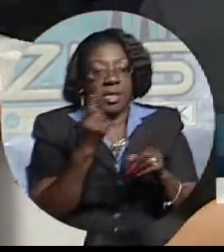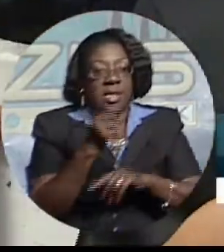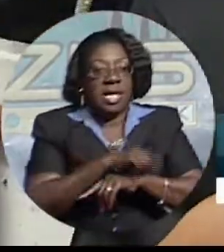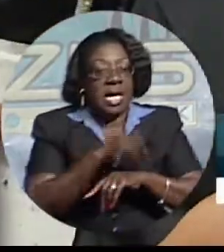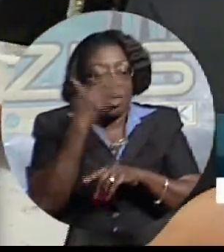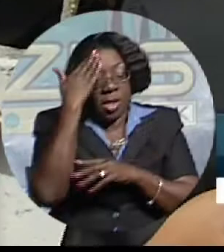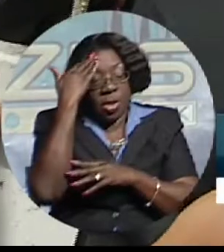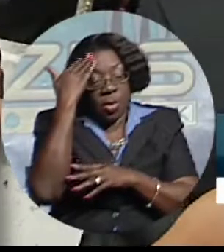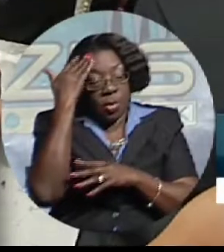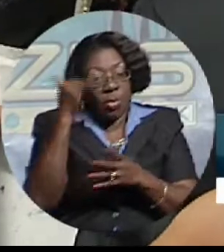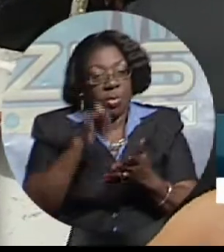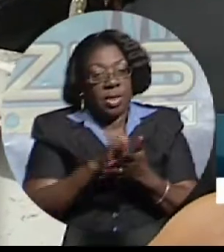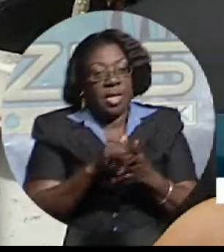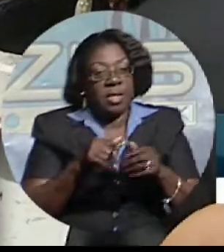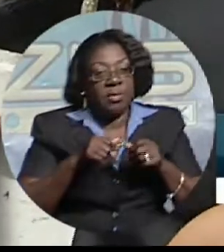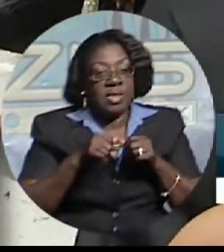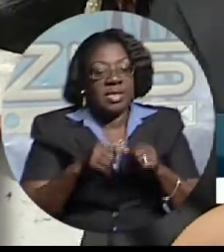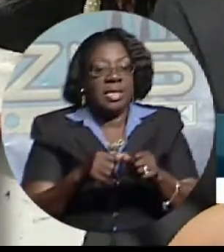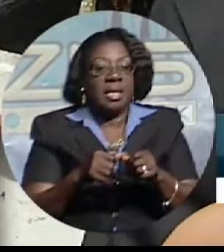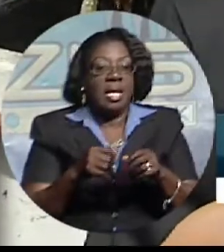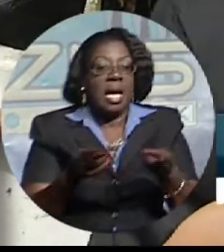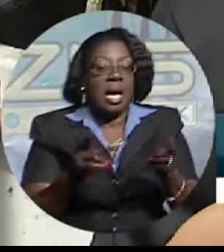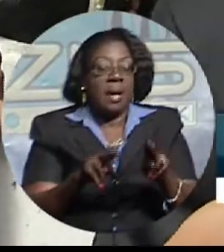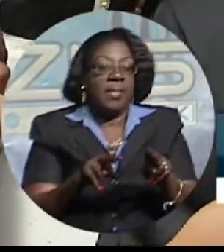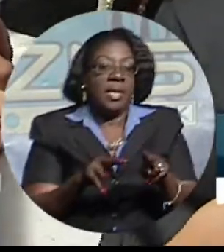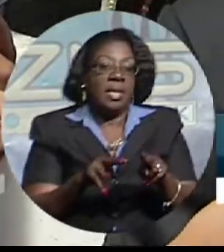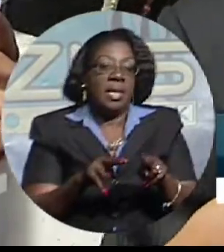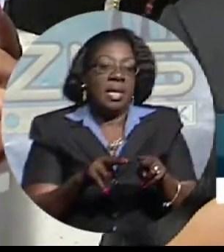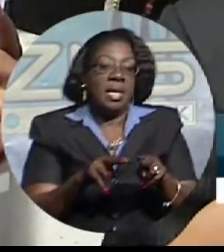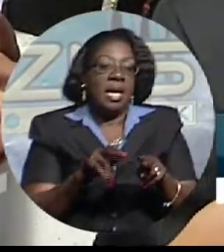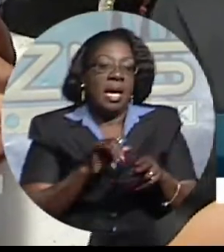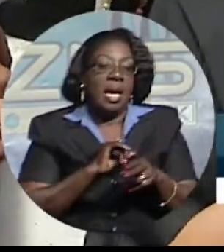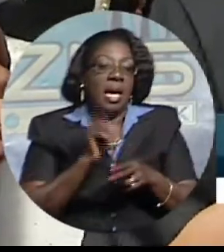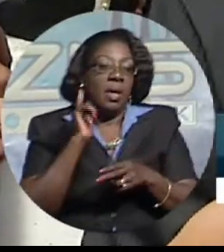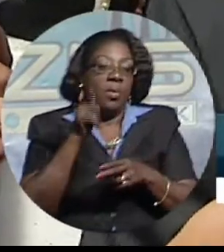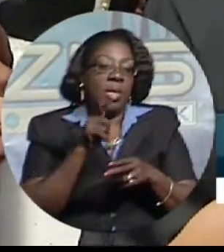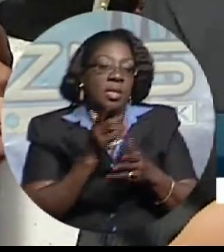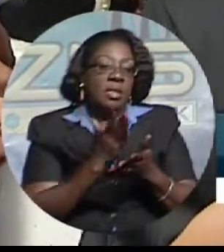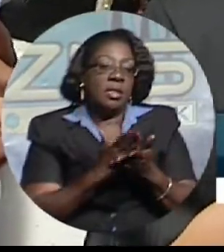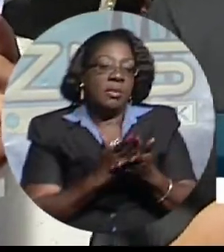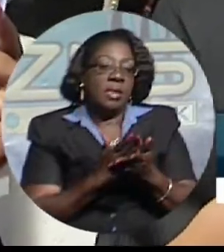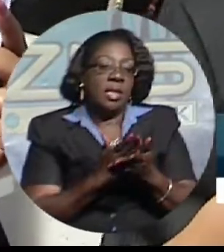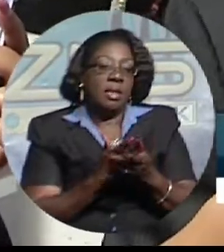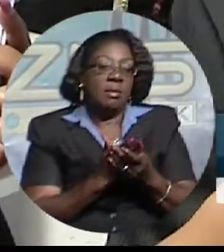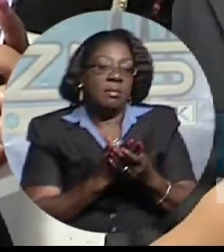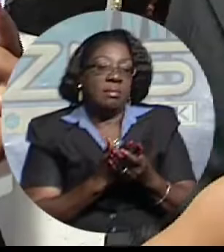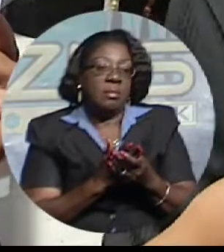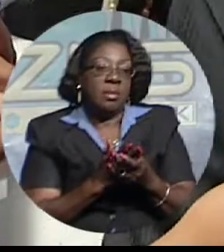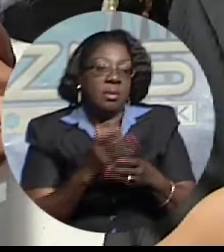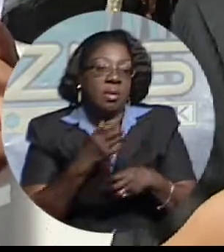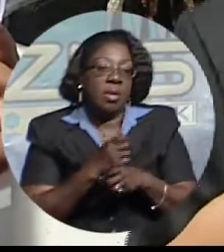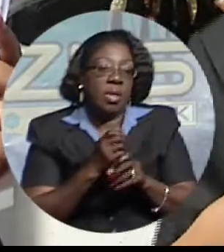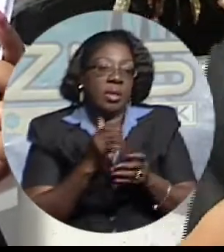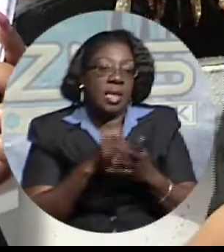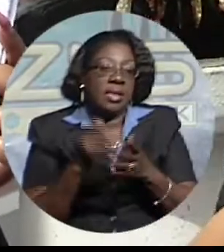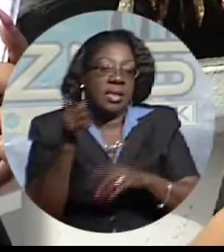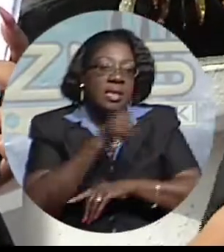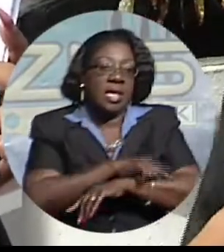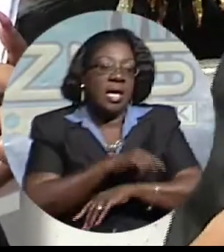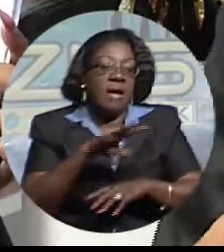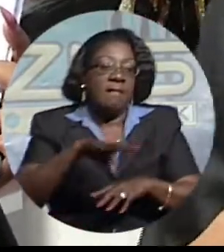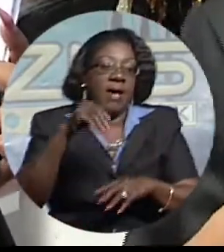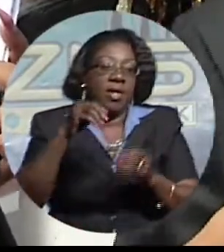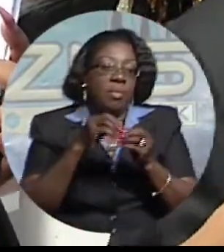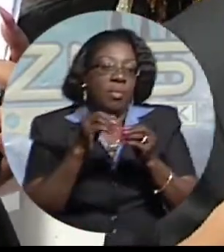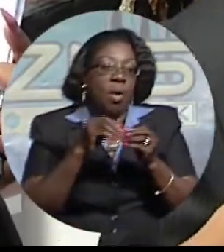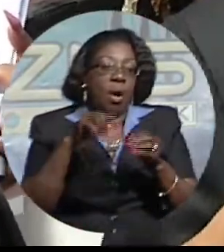aware that that was still the case. I will sometime during the course of today find out more